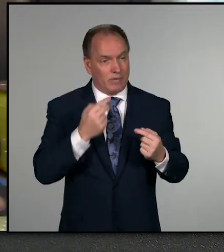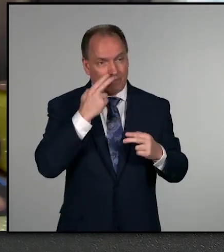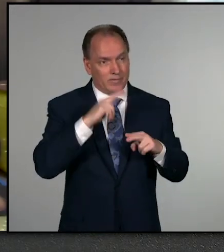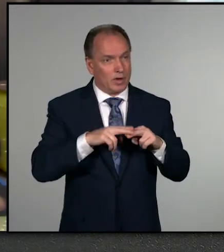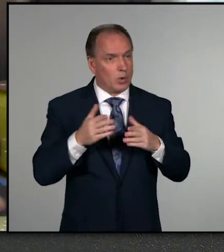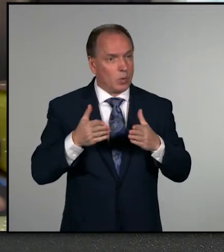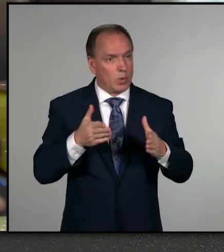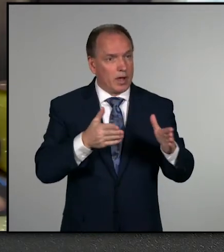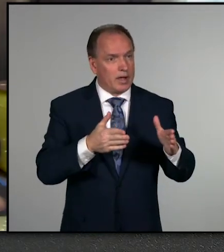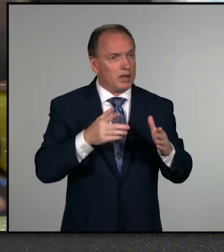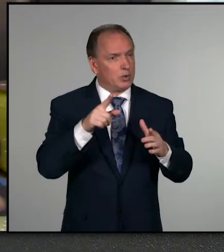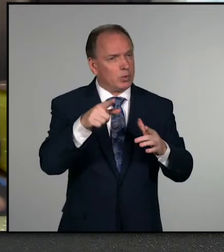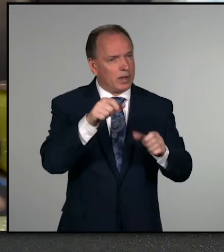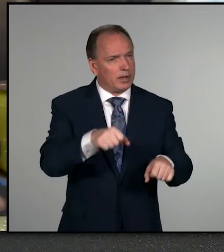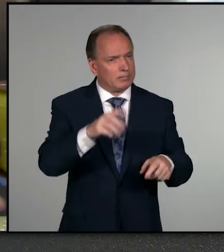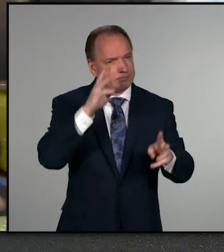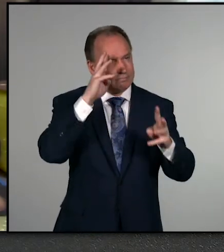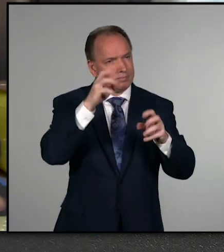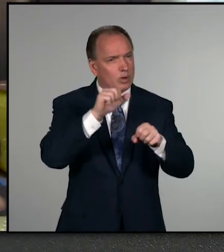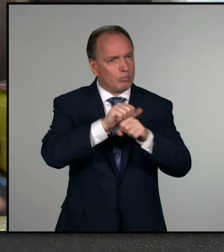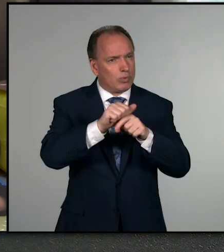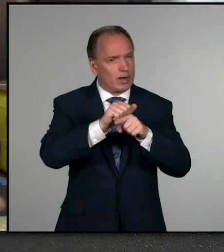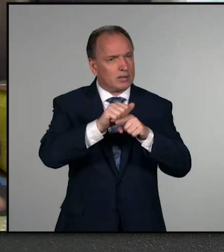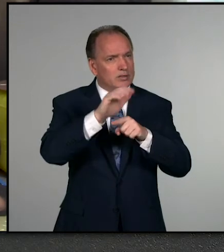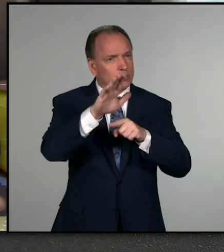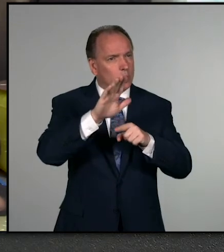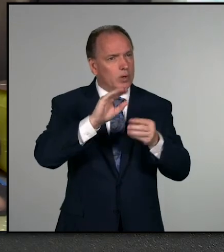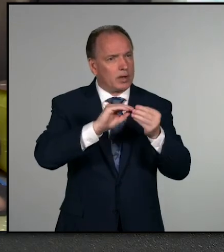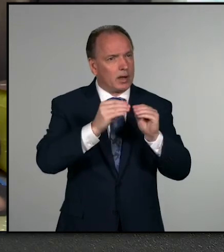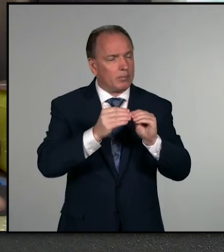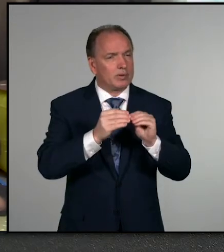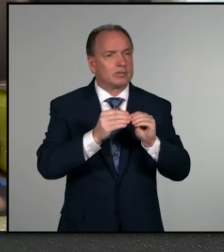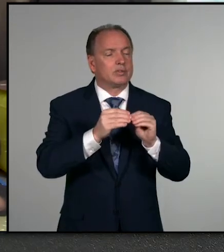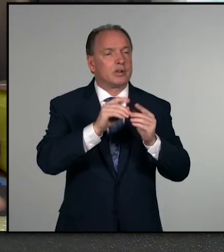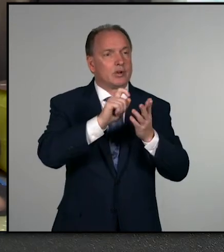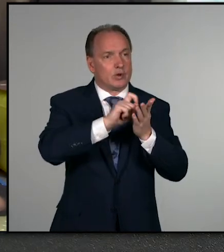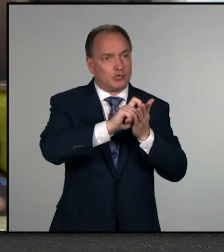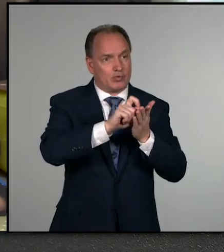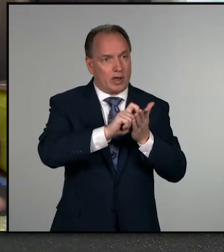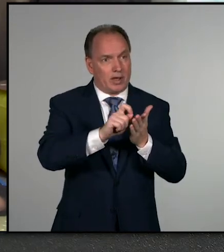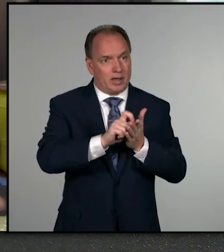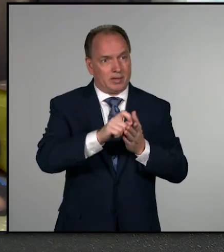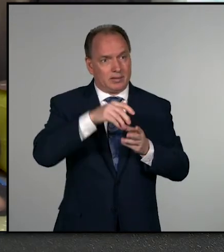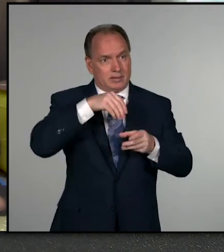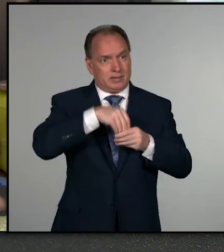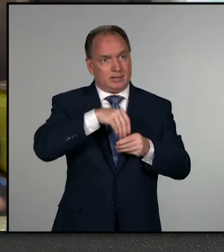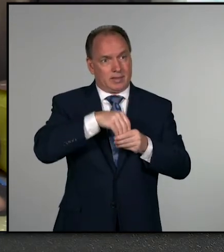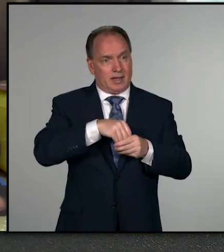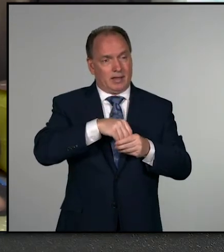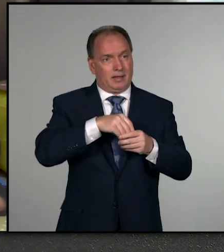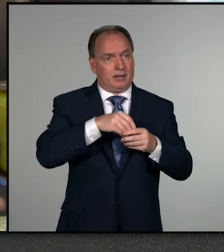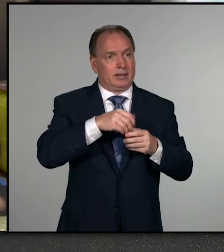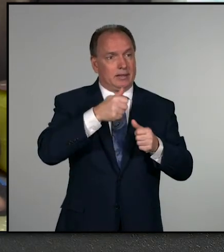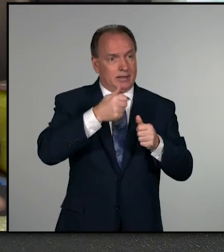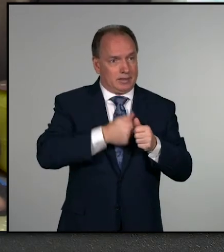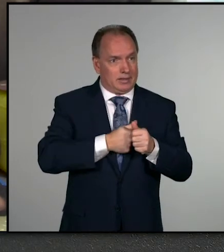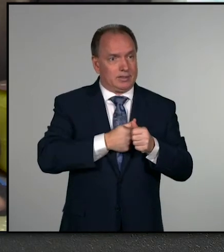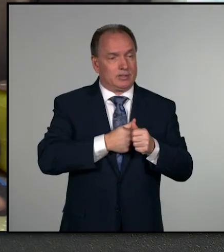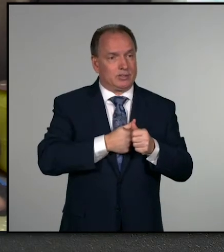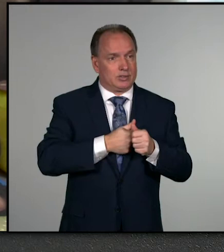is a fun way to practice your numbers. What you can do is write or have an adult write in